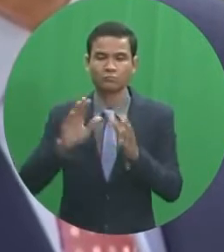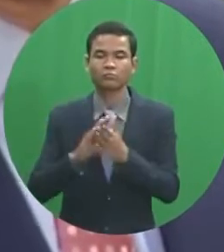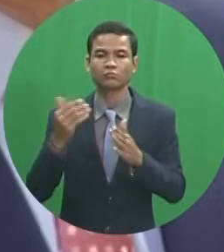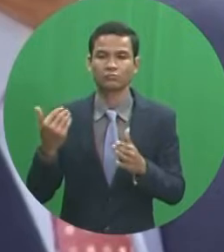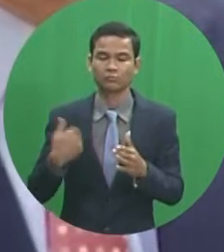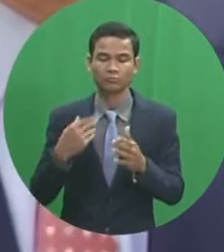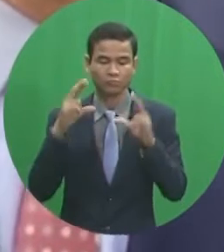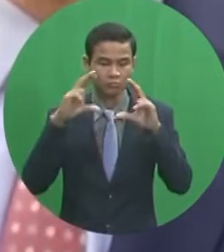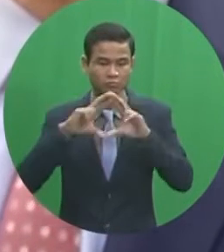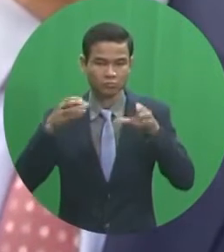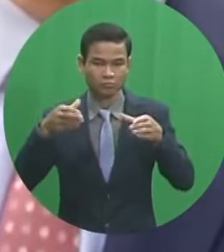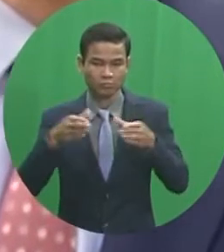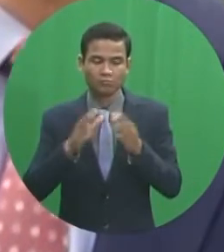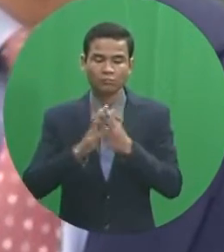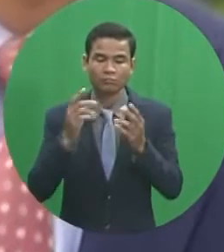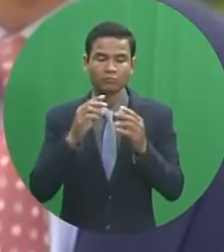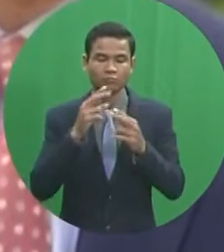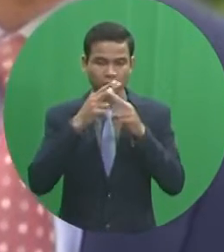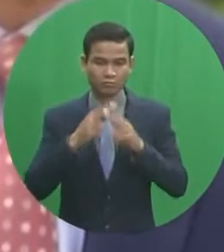News Socket